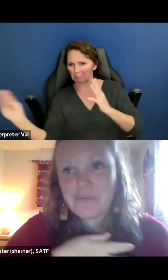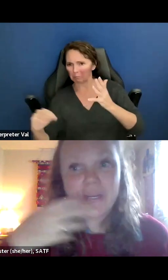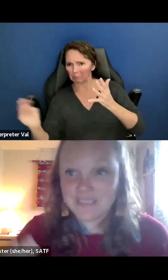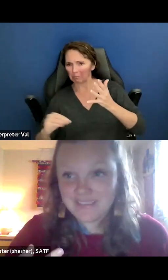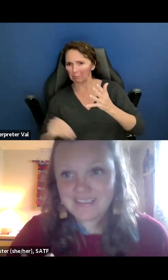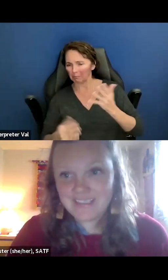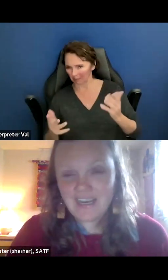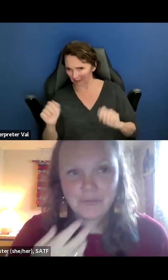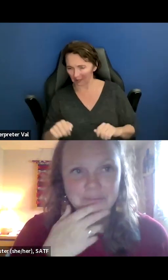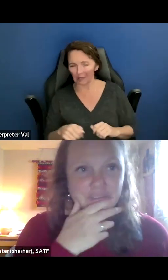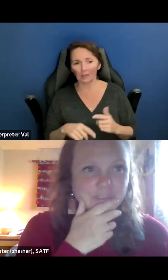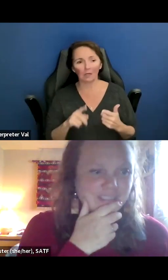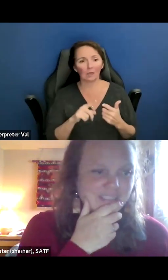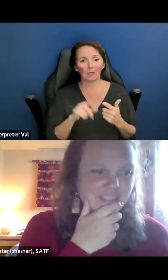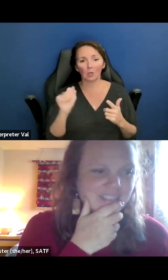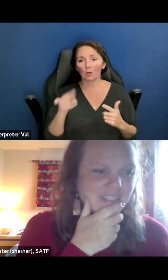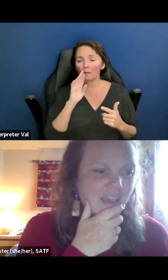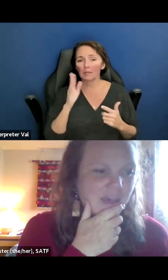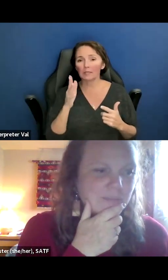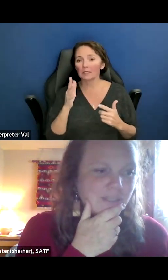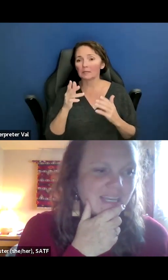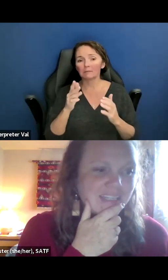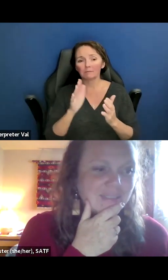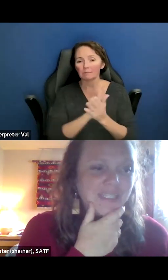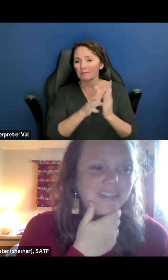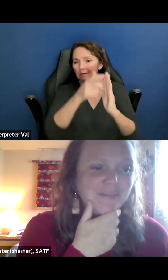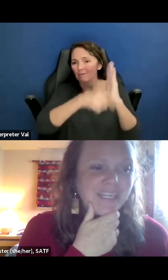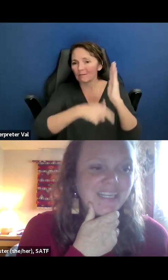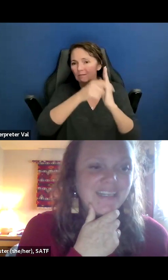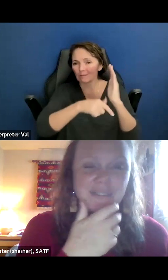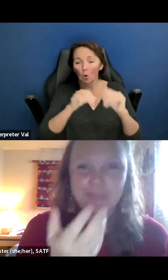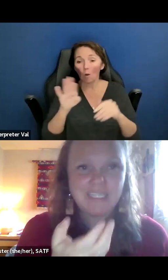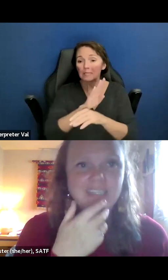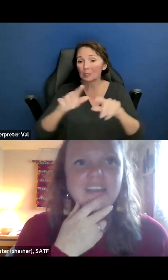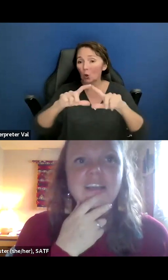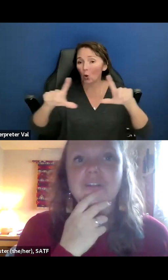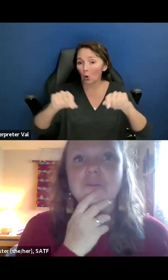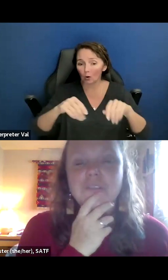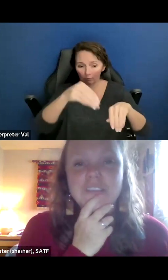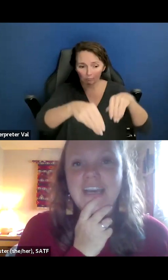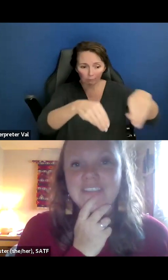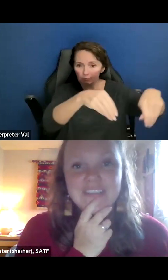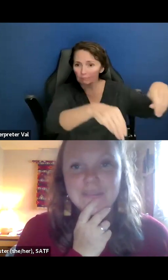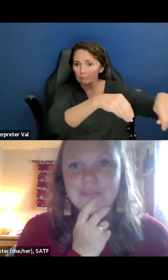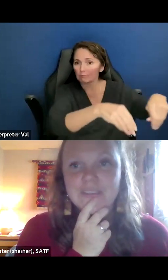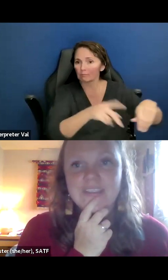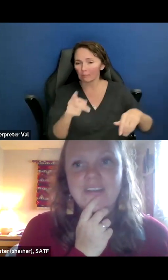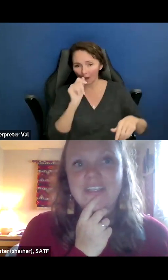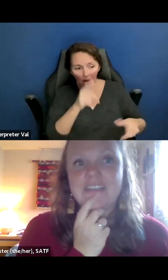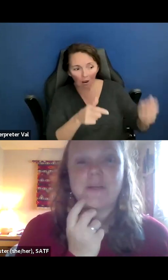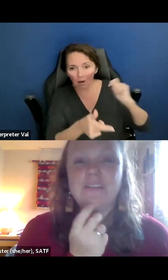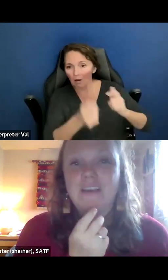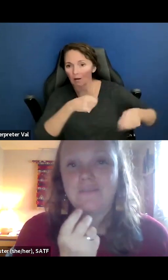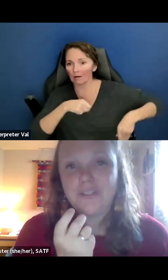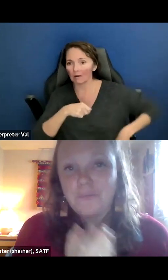ensuring awareness of what resources exist. So that could be, right, including local advocacy resources